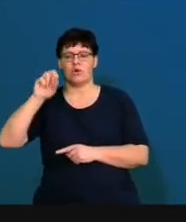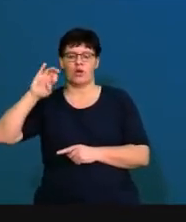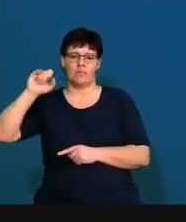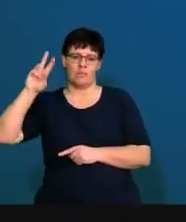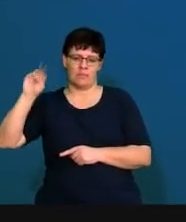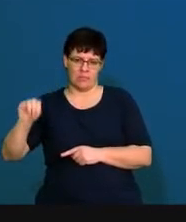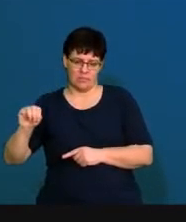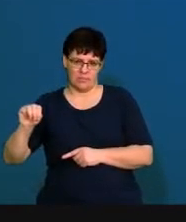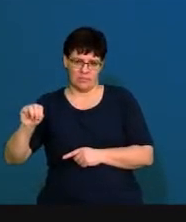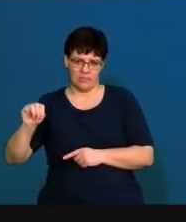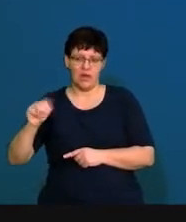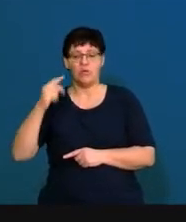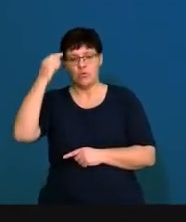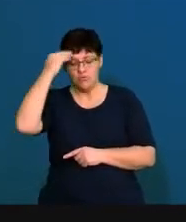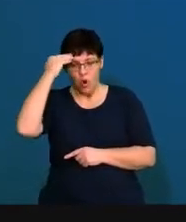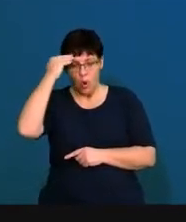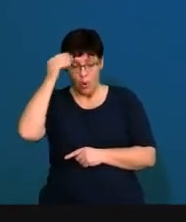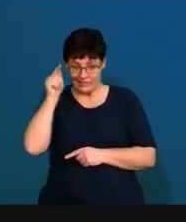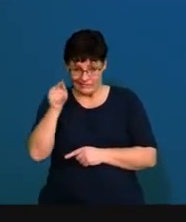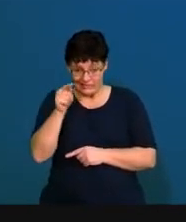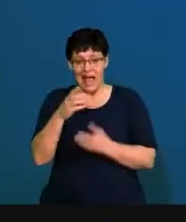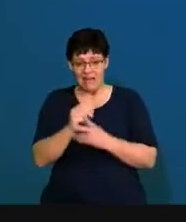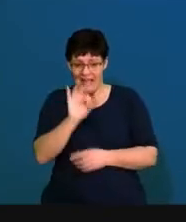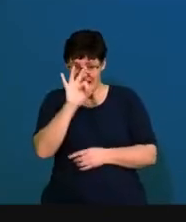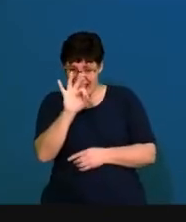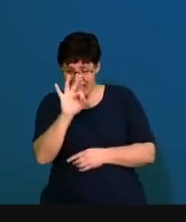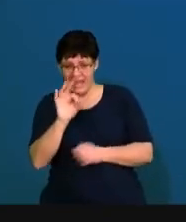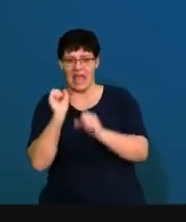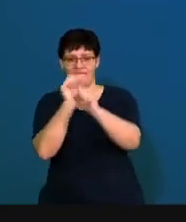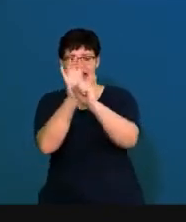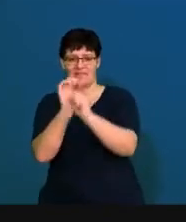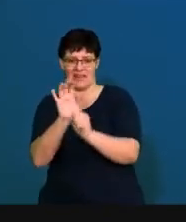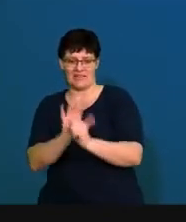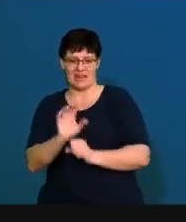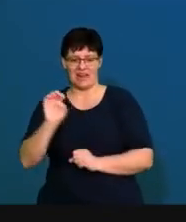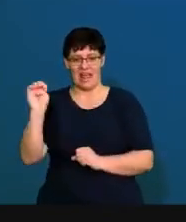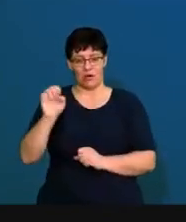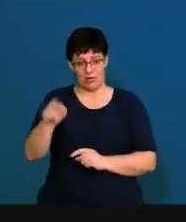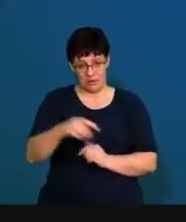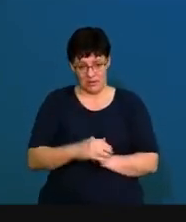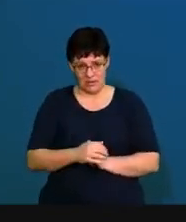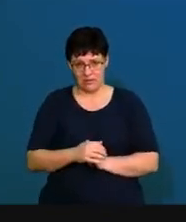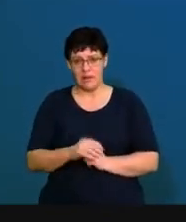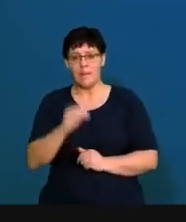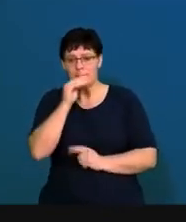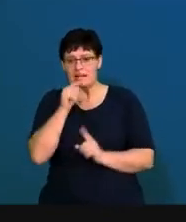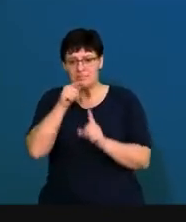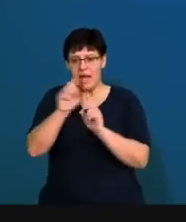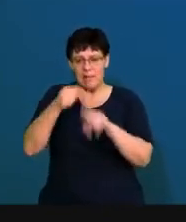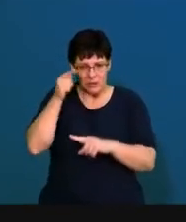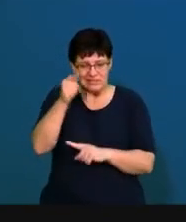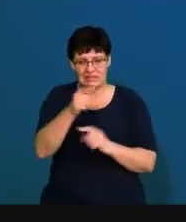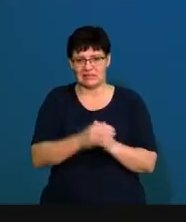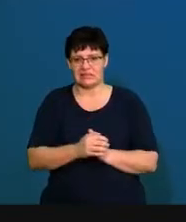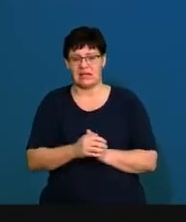equilibrium, we know there are 3 factors that affect equilibrium, okay? So it should be about equilibrium, okay? Now,